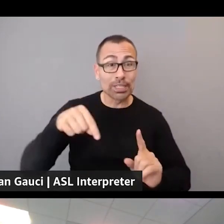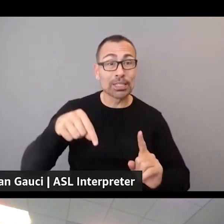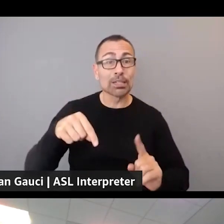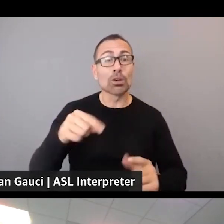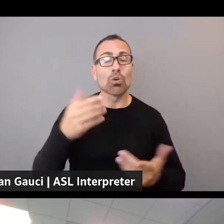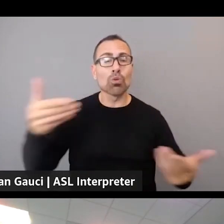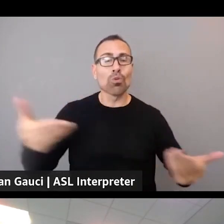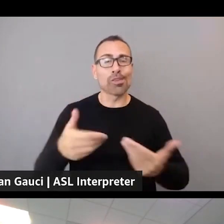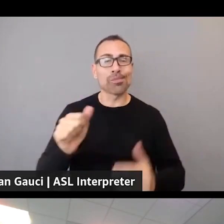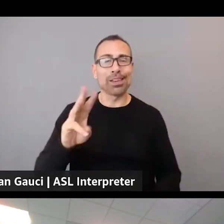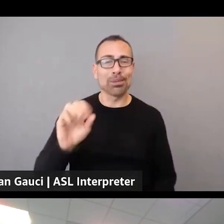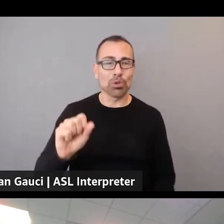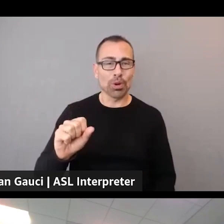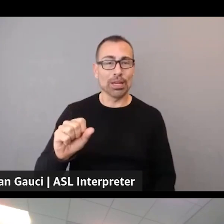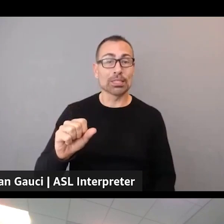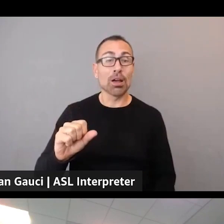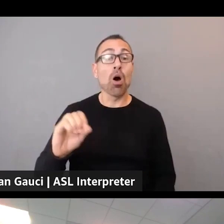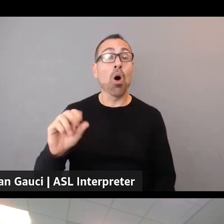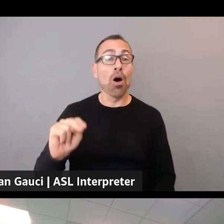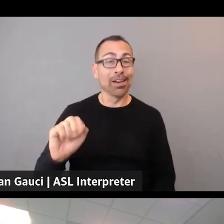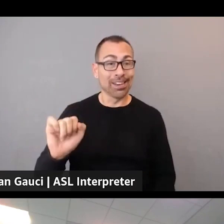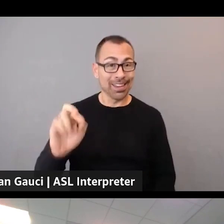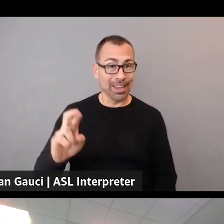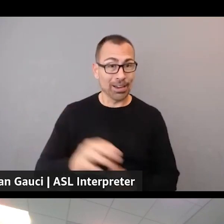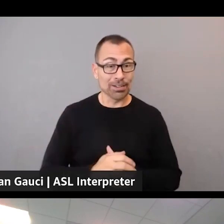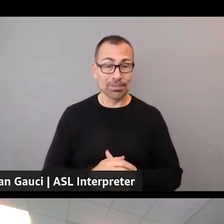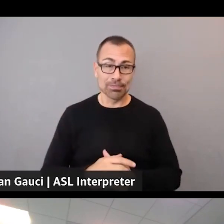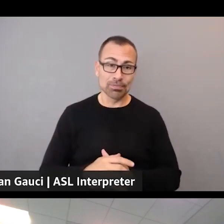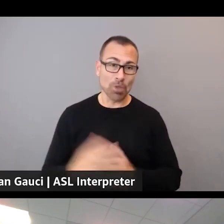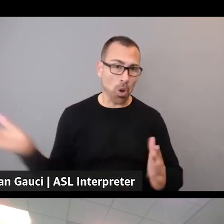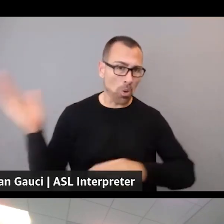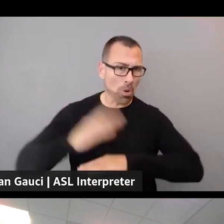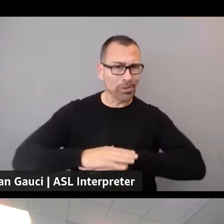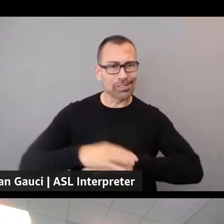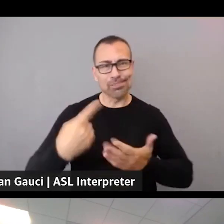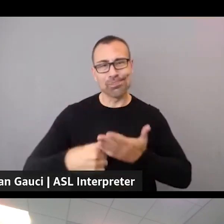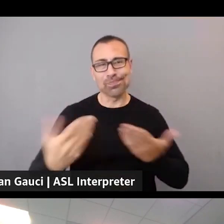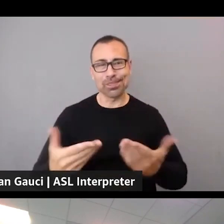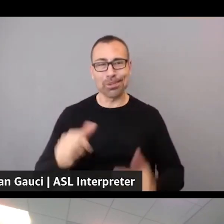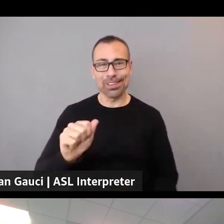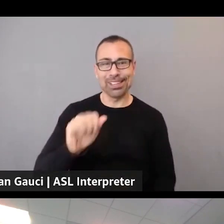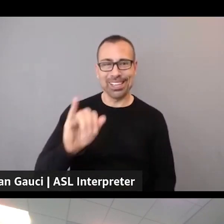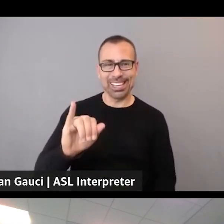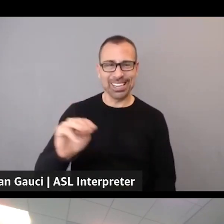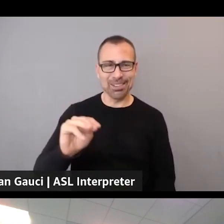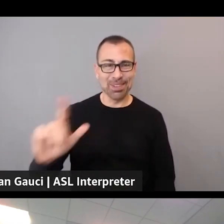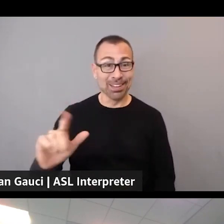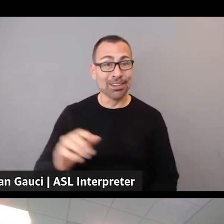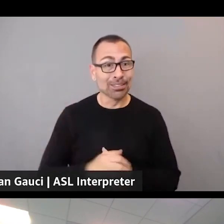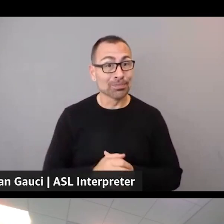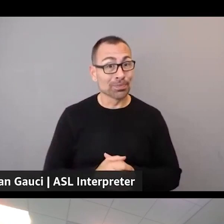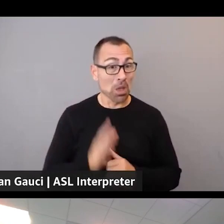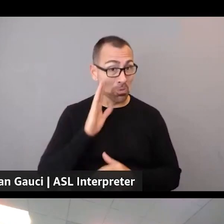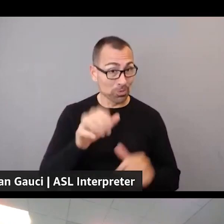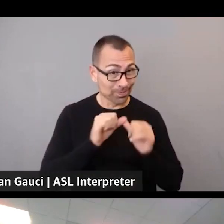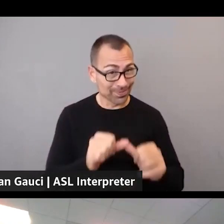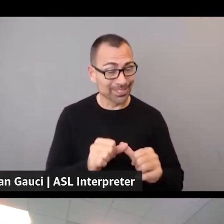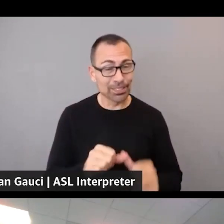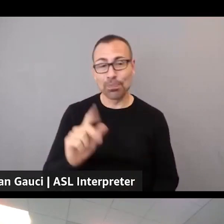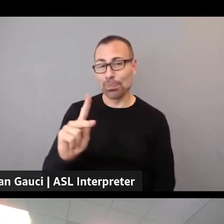talking AI ML all day, and that's what we're going to be talking about. We're here with Kimberly, who's going to be talking through SageMaker with